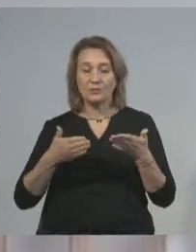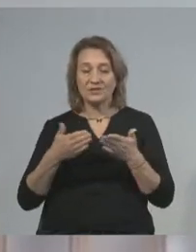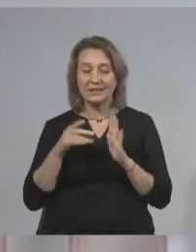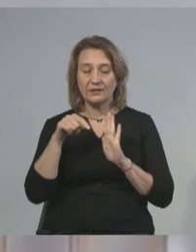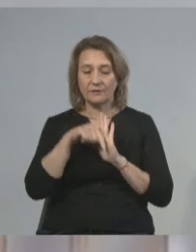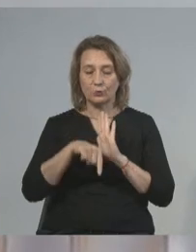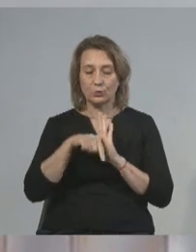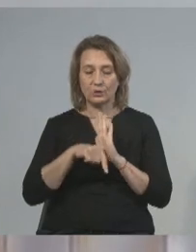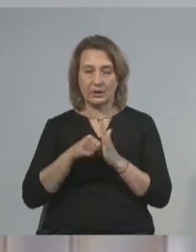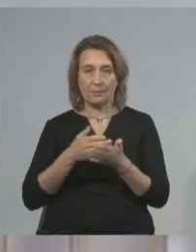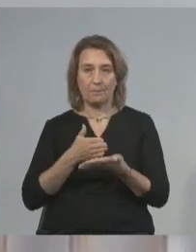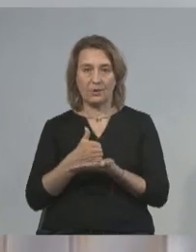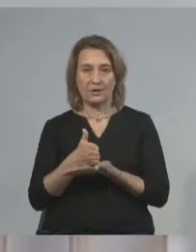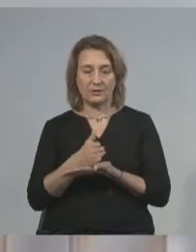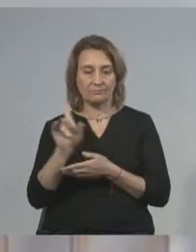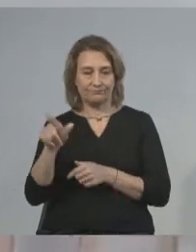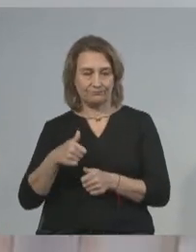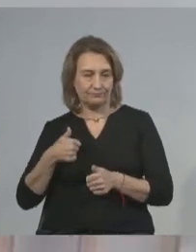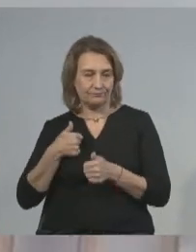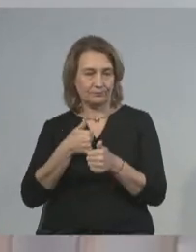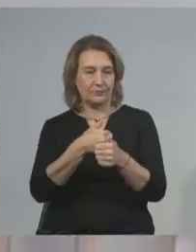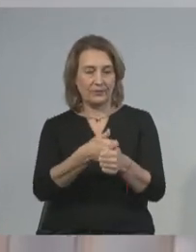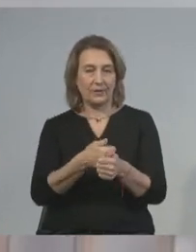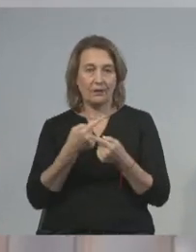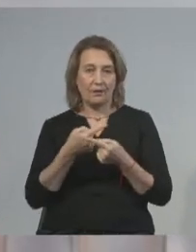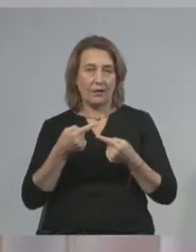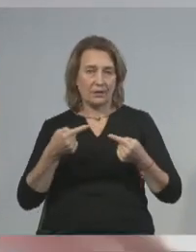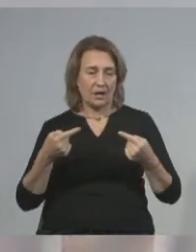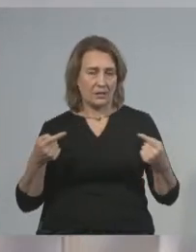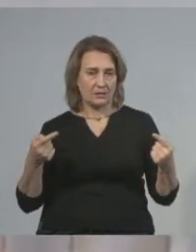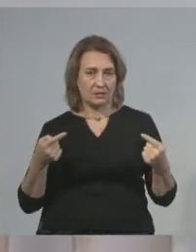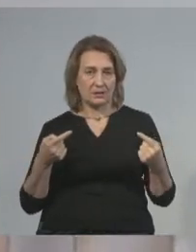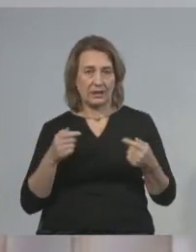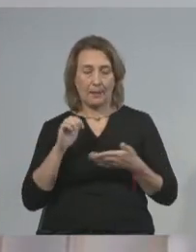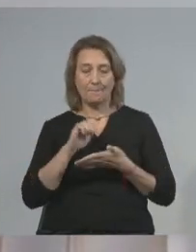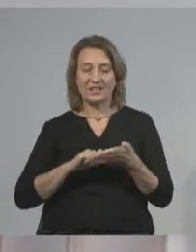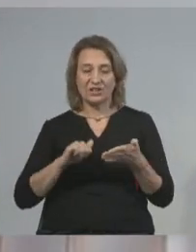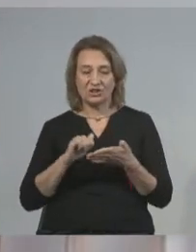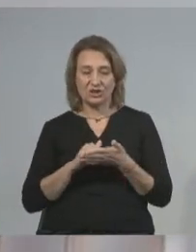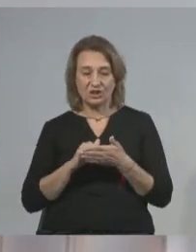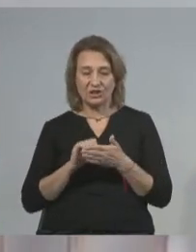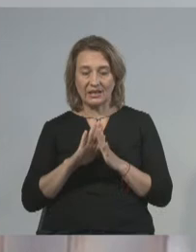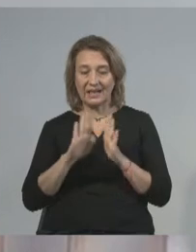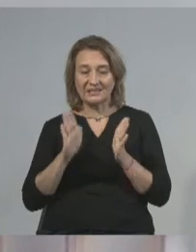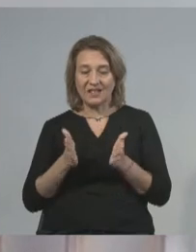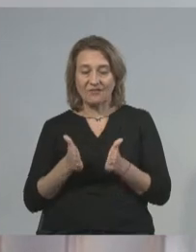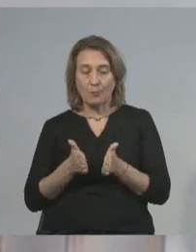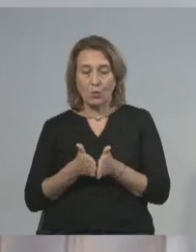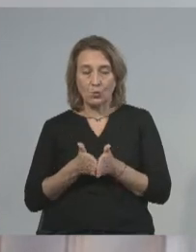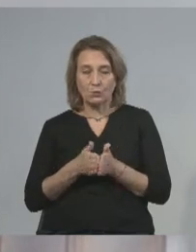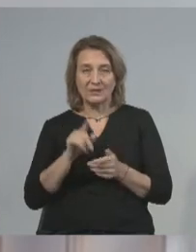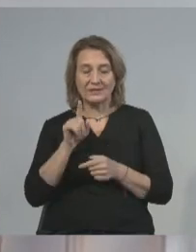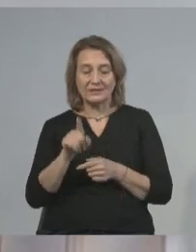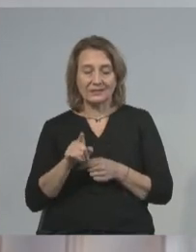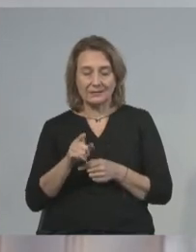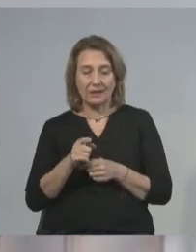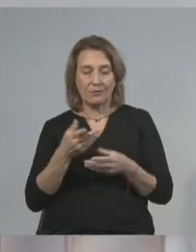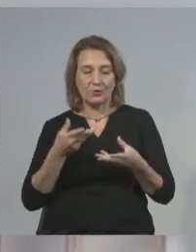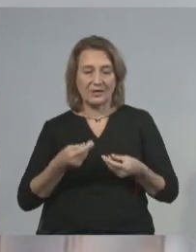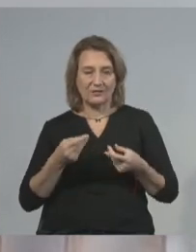course to be inter-political and many reasons can be behind it but